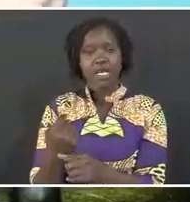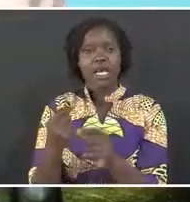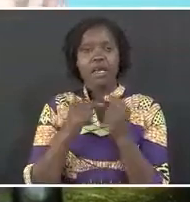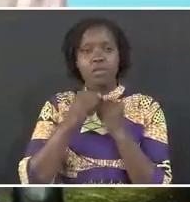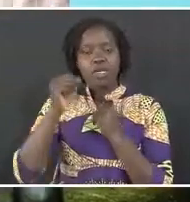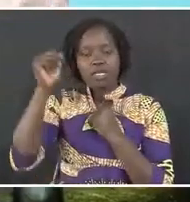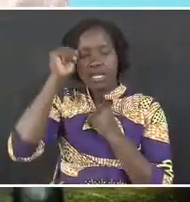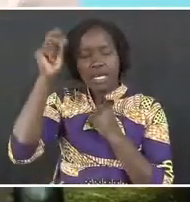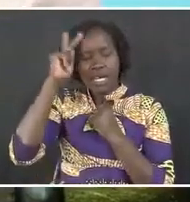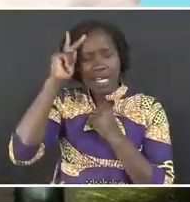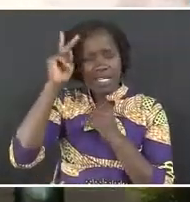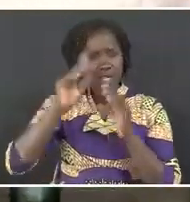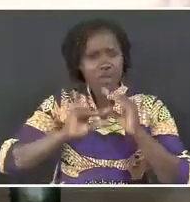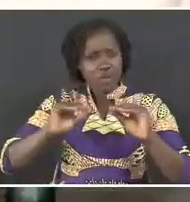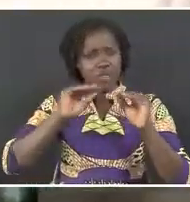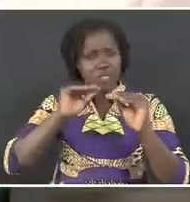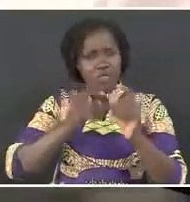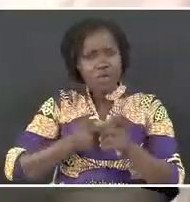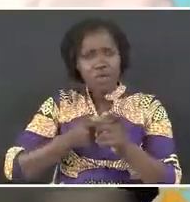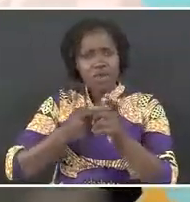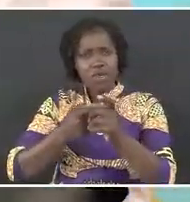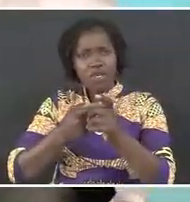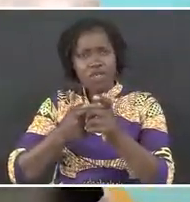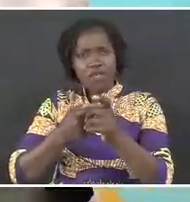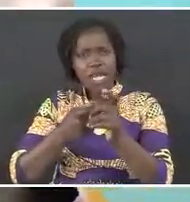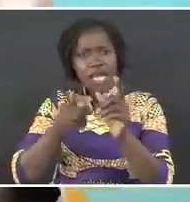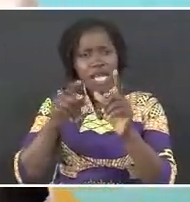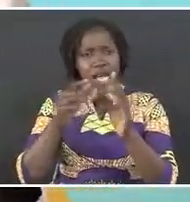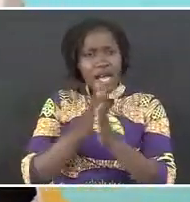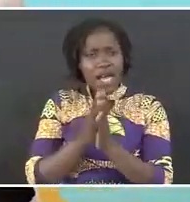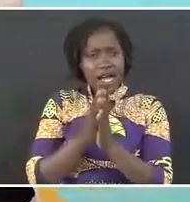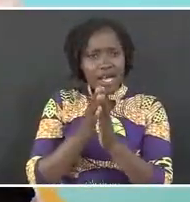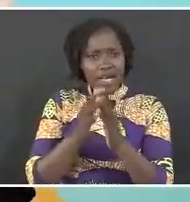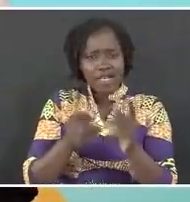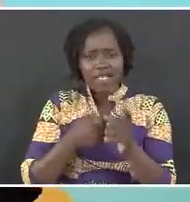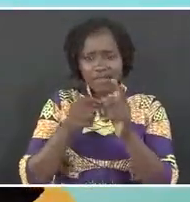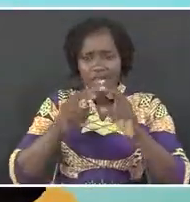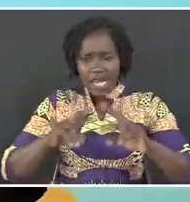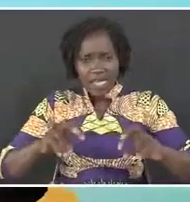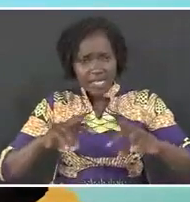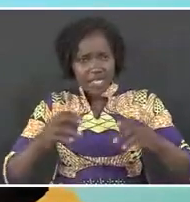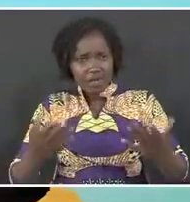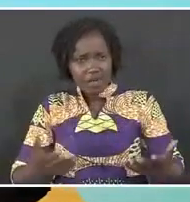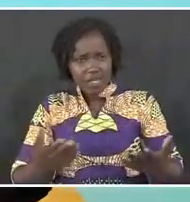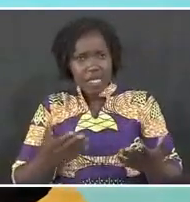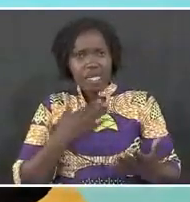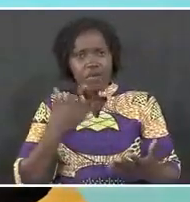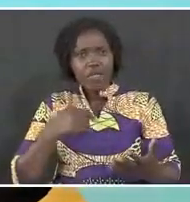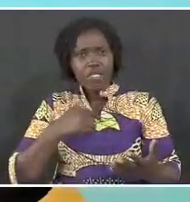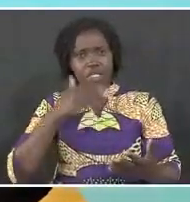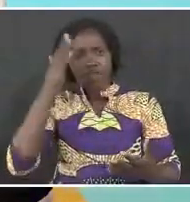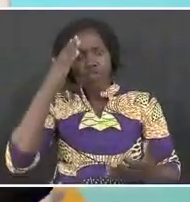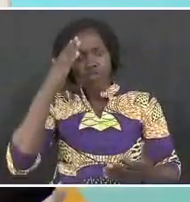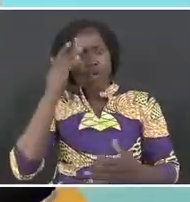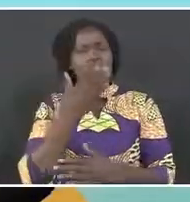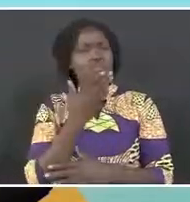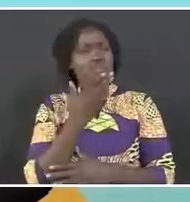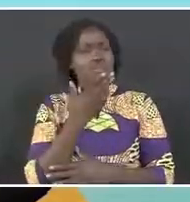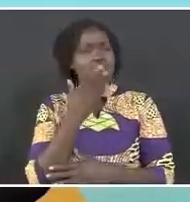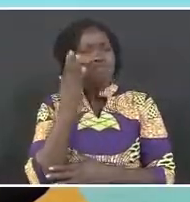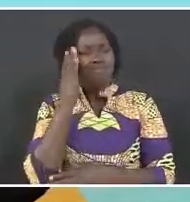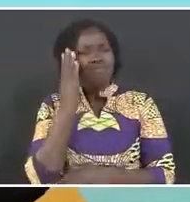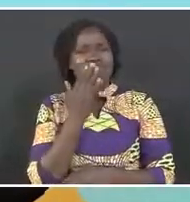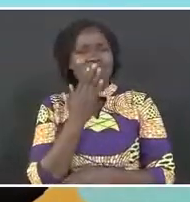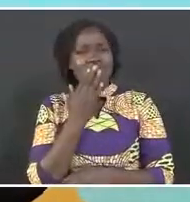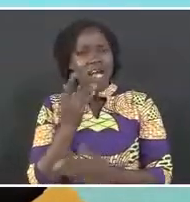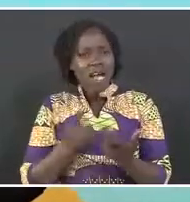was teaching on gift assessment. He wanted us to know our gifts. I wonder how many of us came